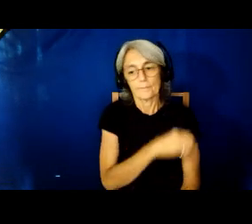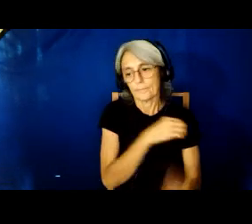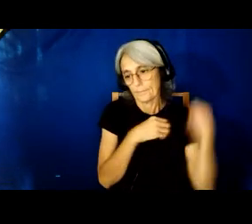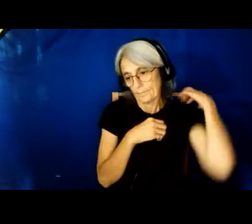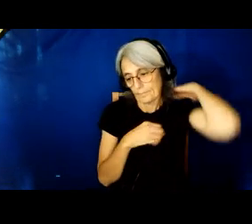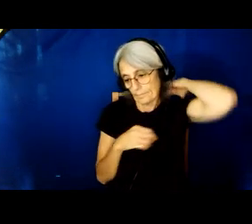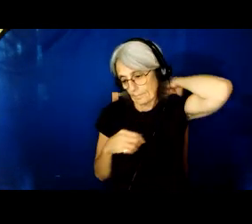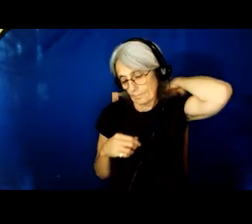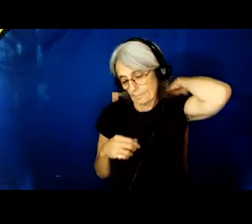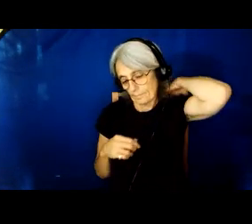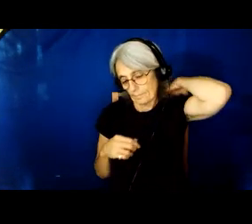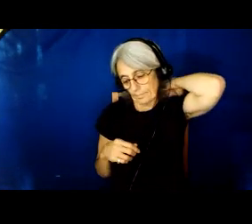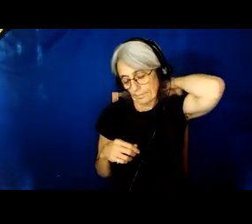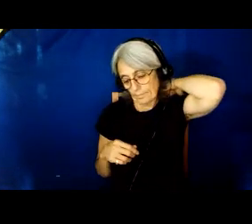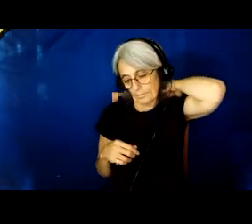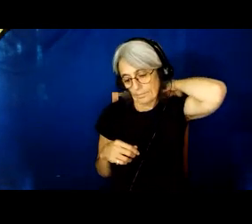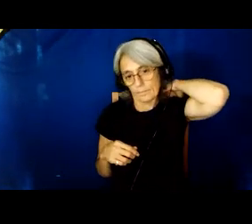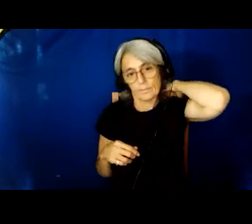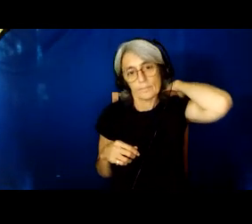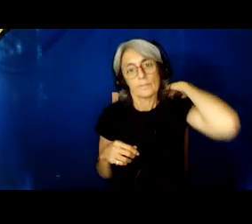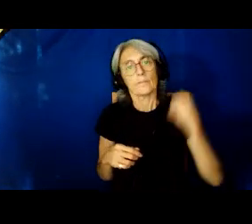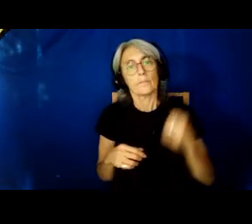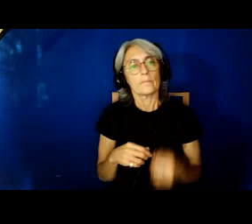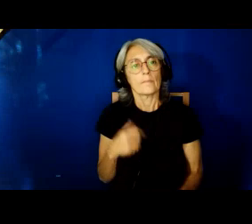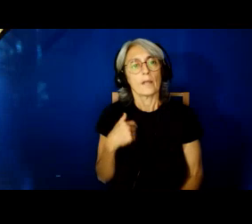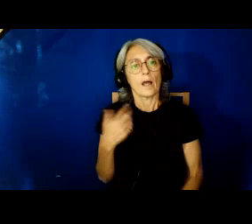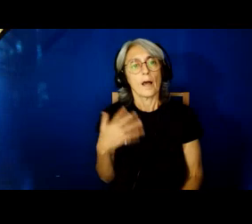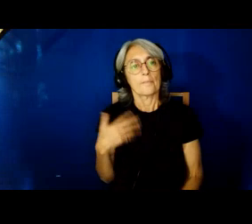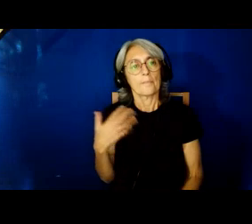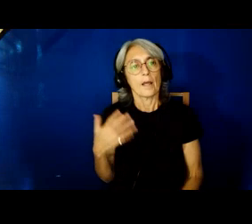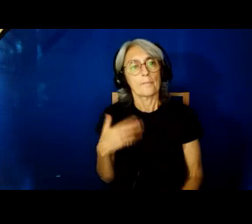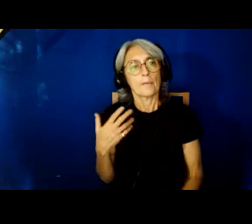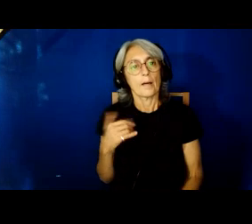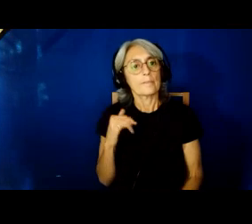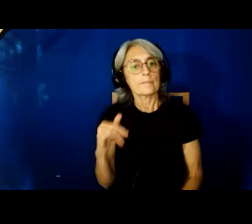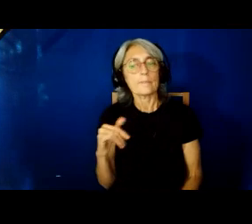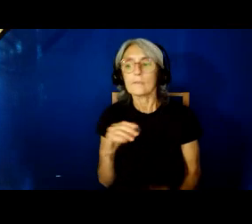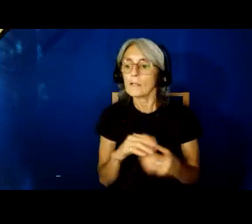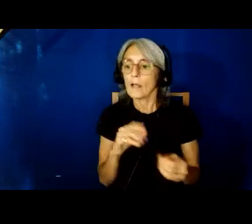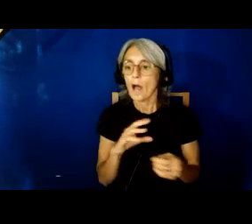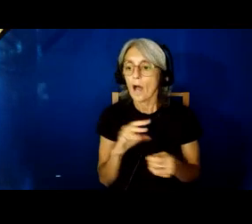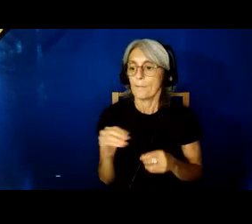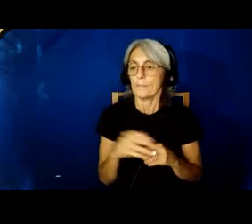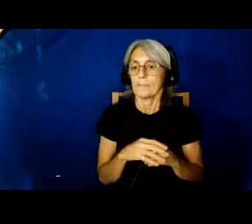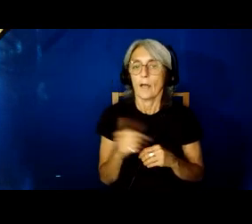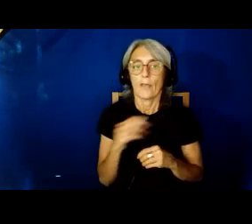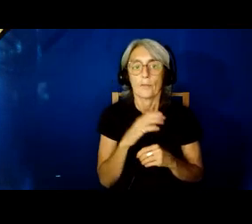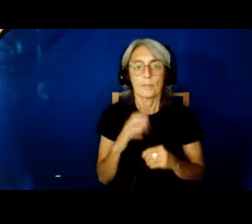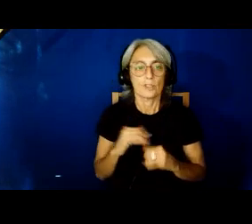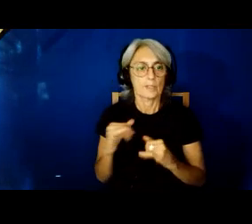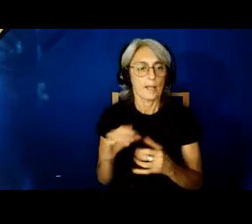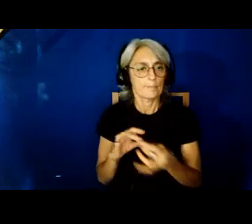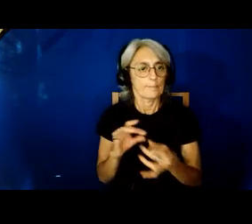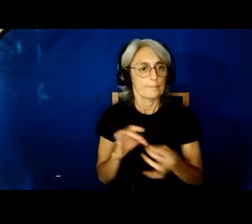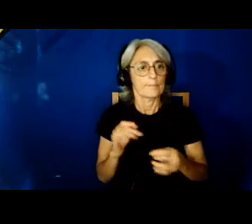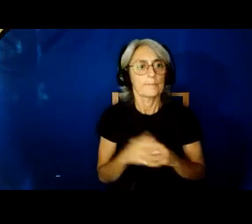Thank you. And I'll echo the comments of my fellow commissioners. You know, this is a